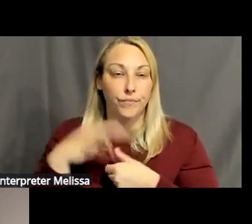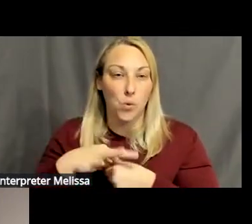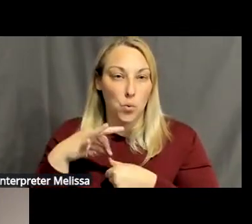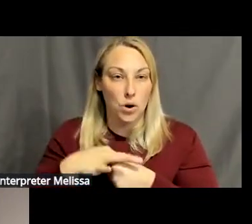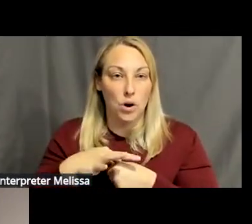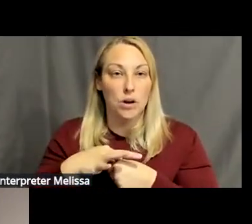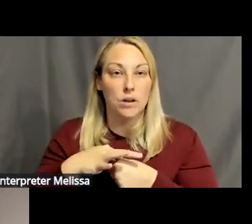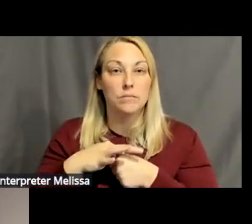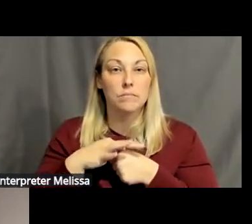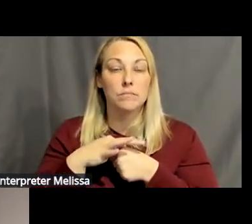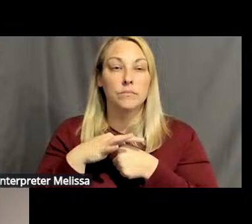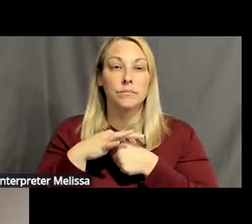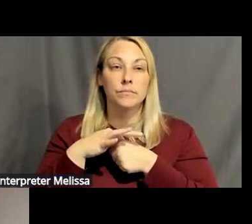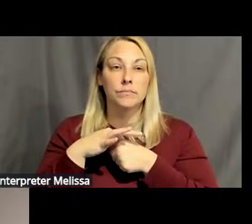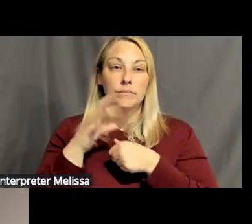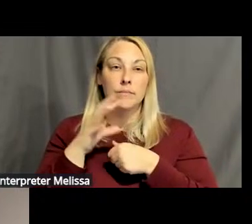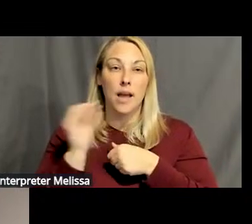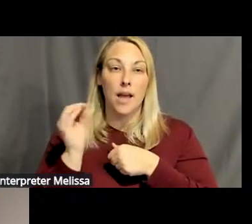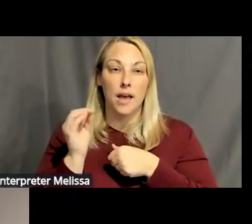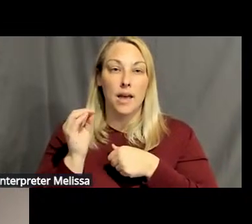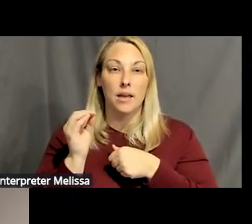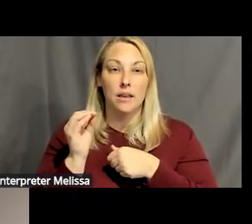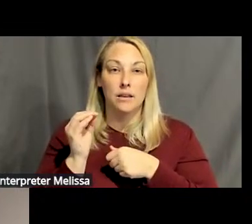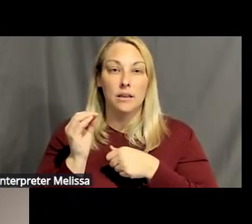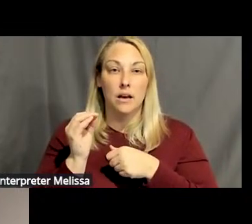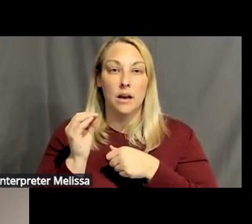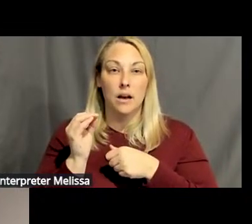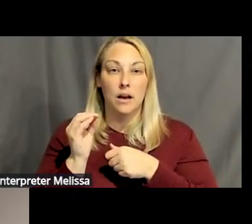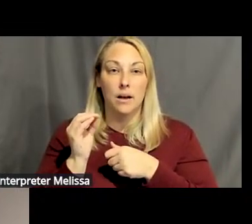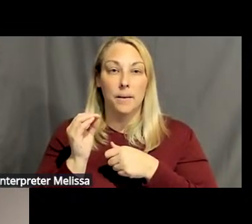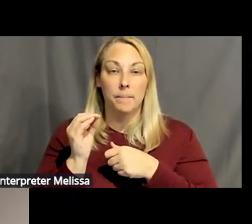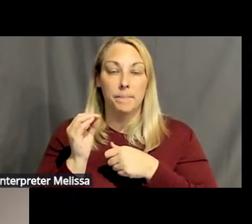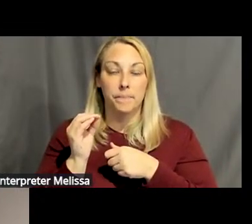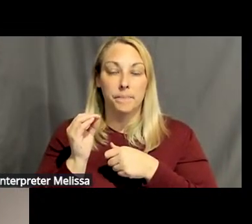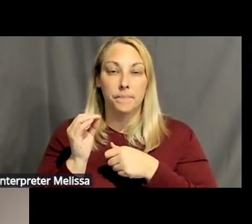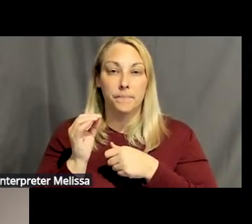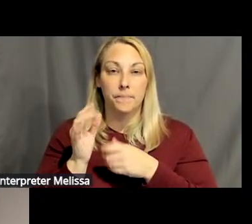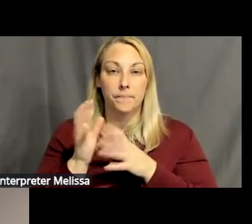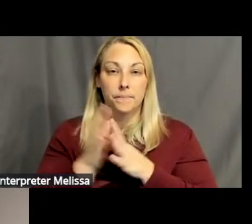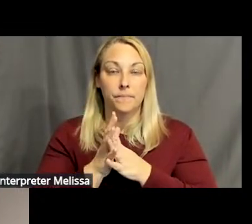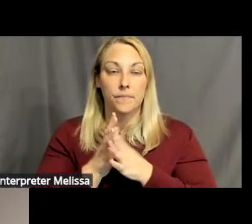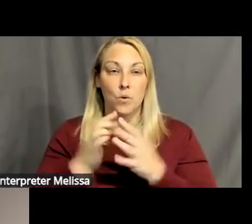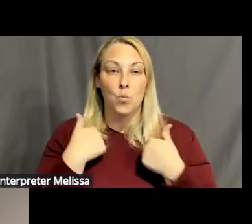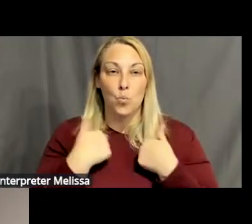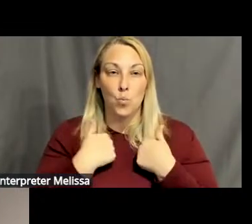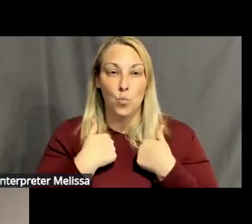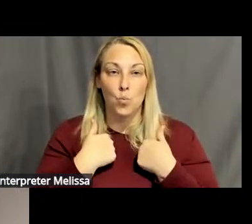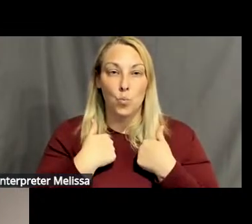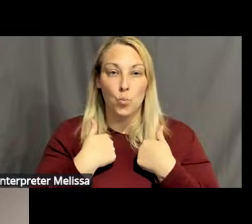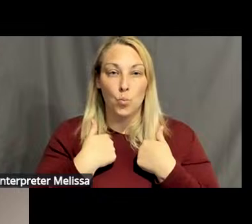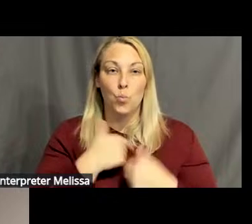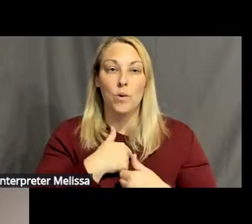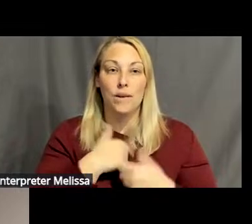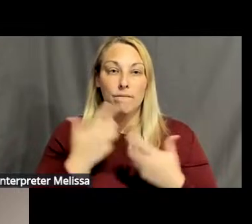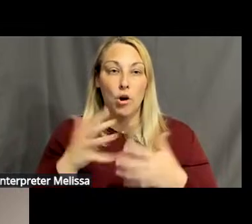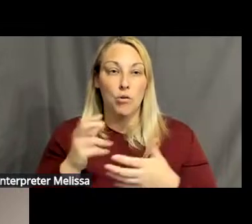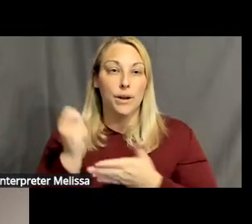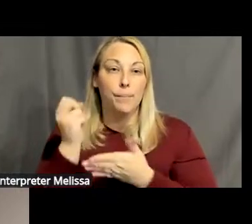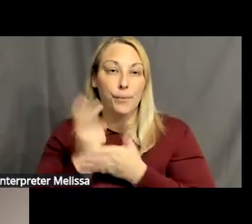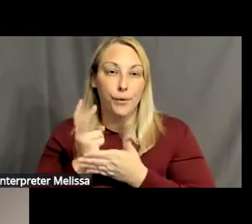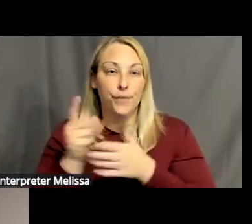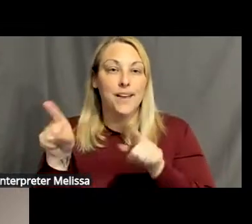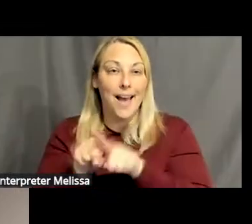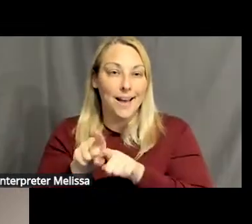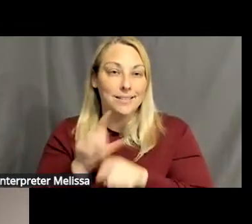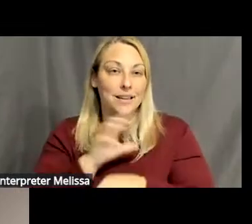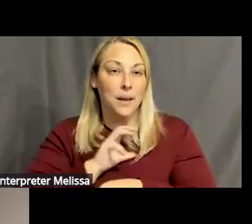one swoop as we've done our due diligence to approve them as a commission. With that